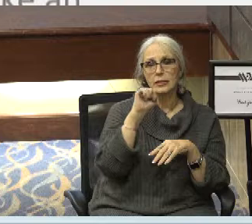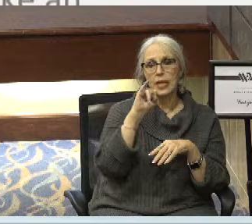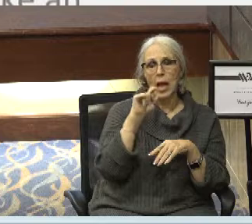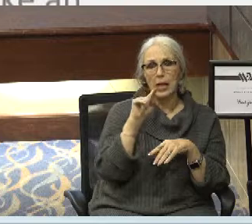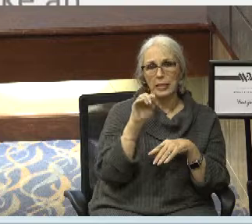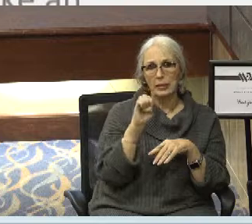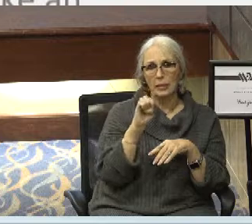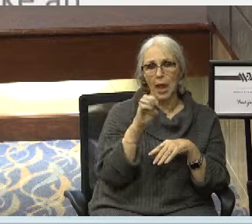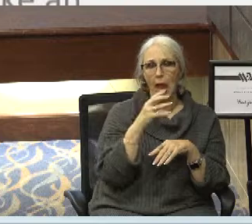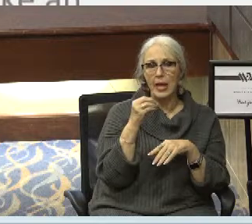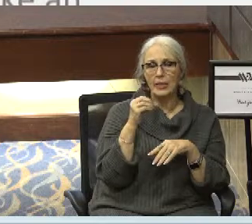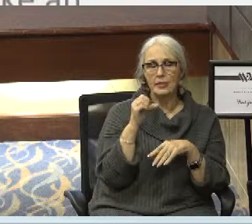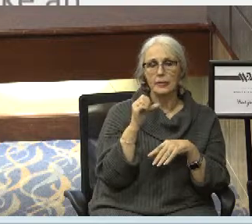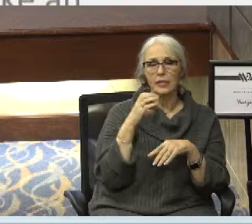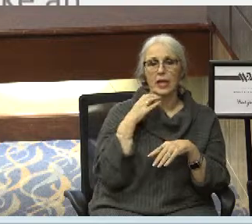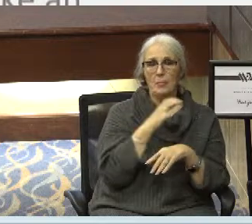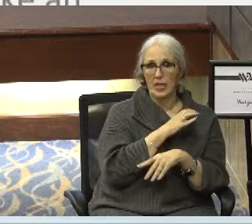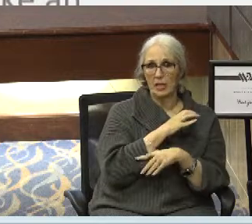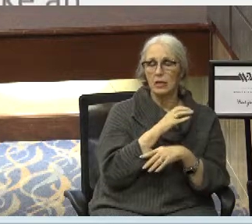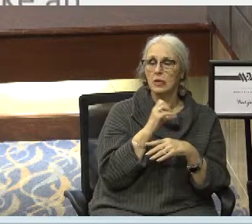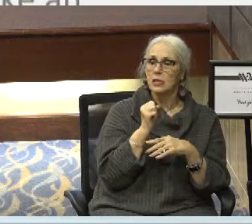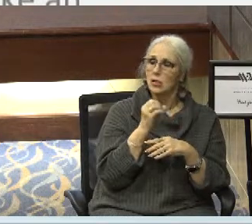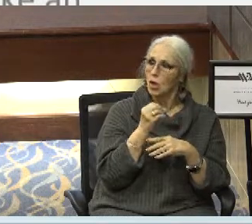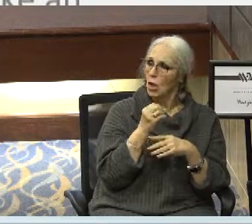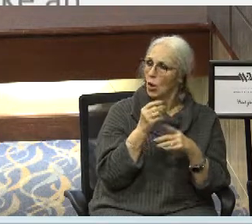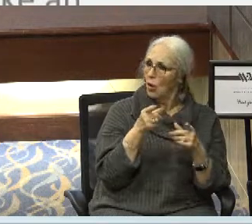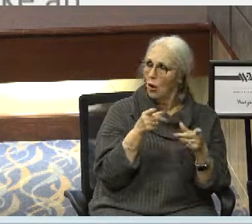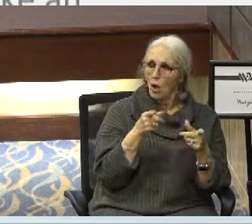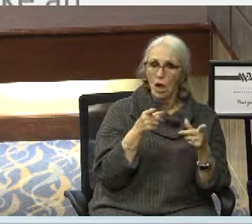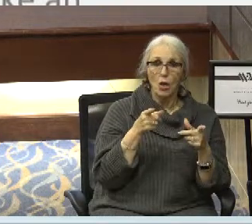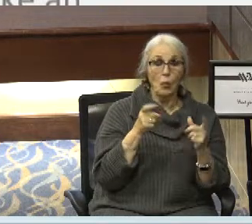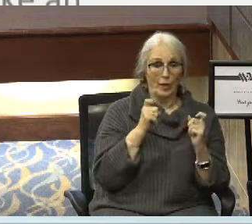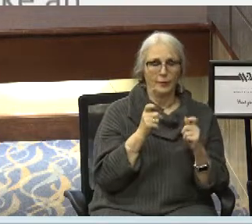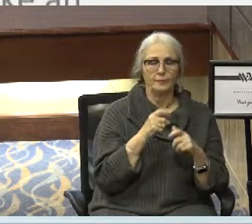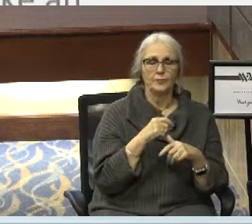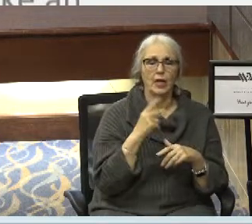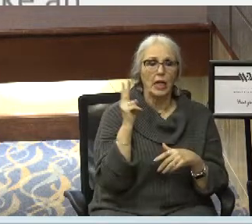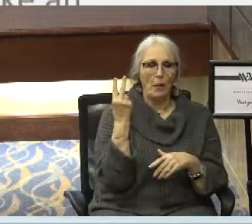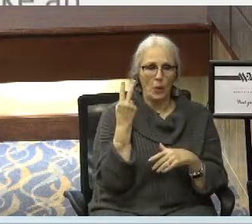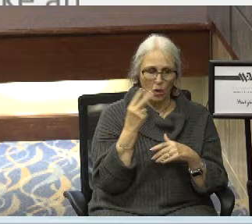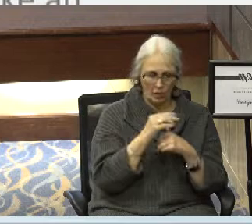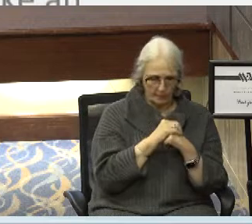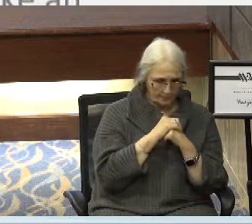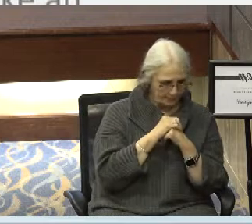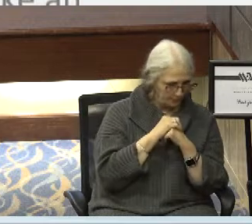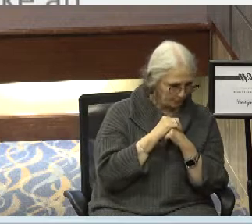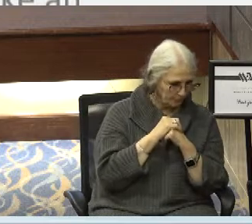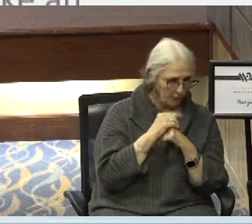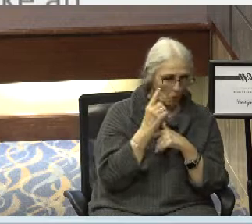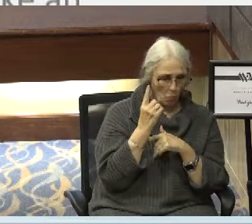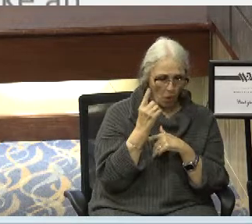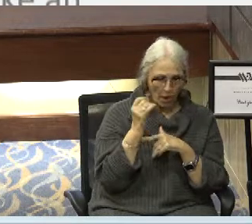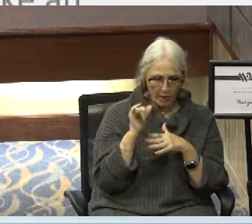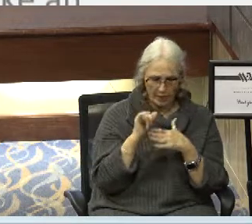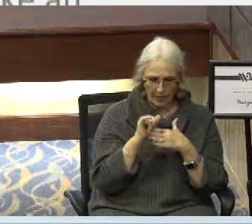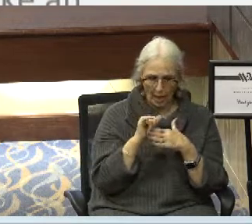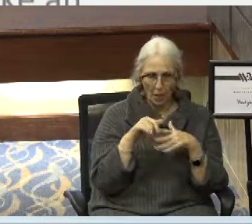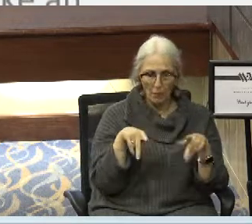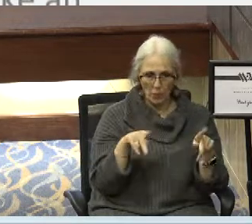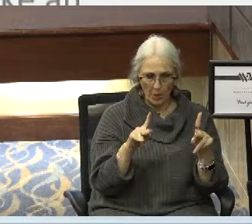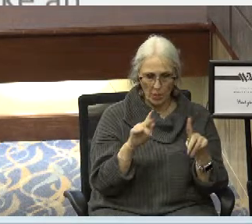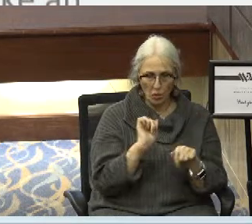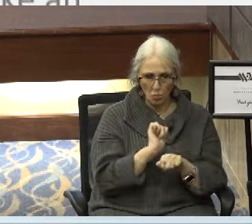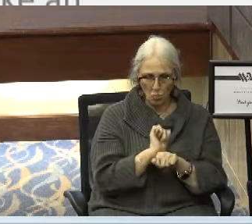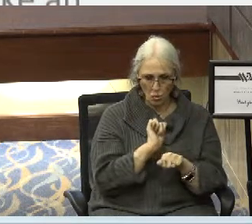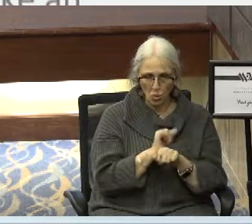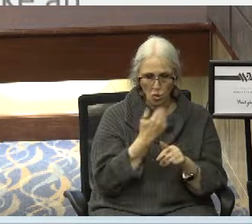steering committee. So I'll go over a couple of those. One being the permittee will work